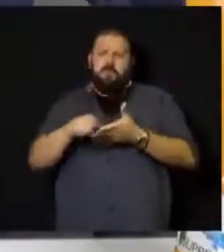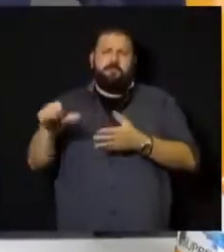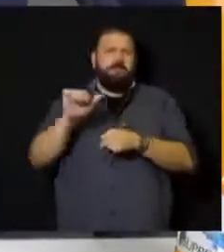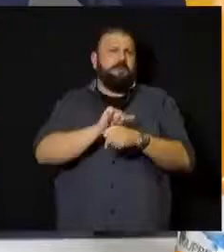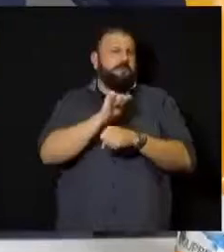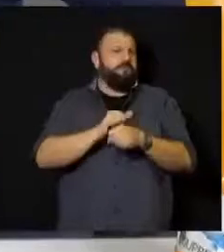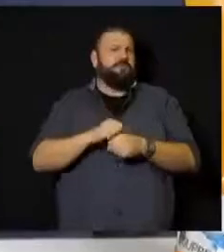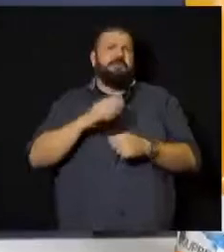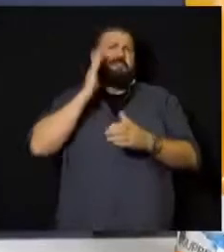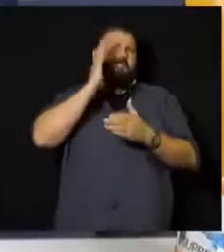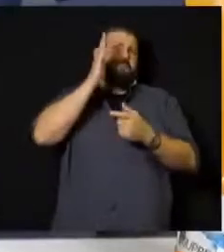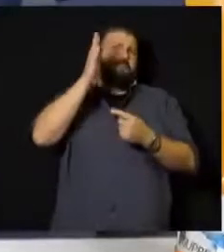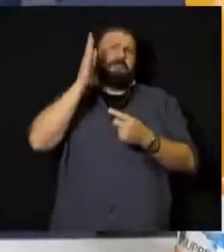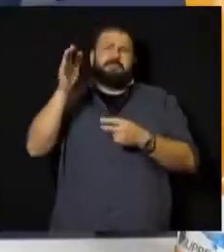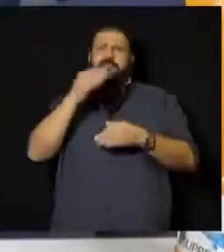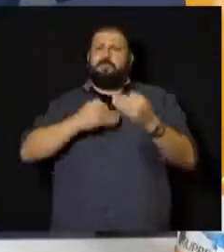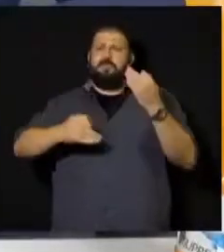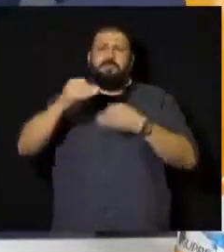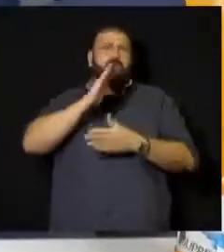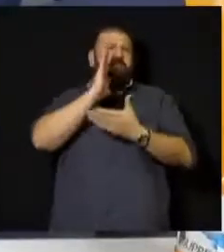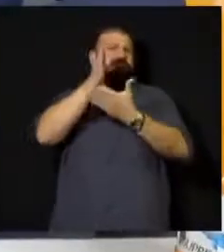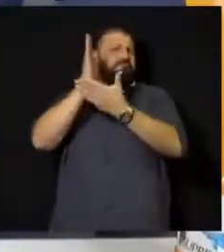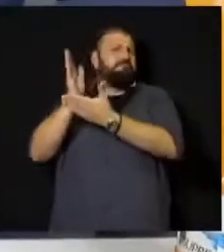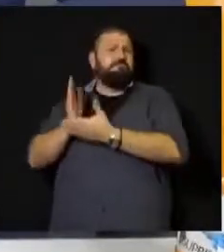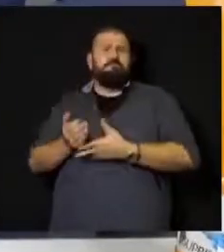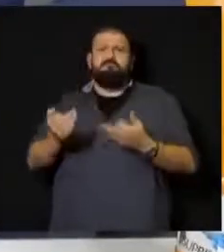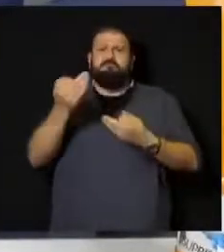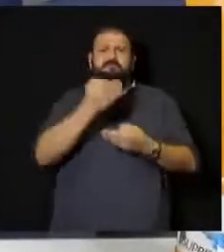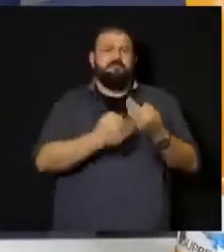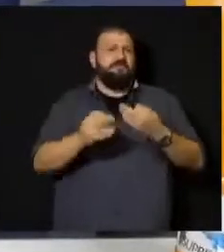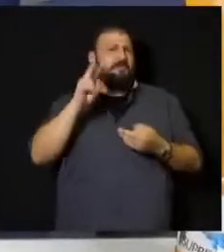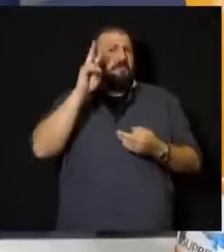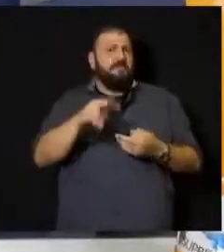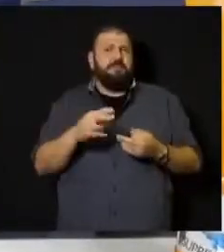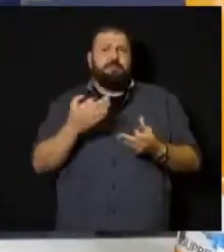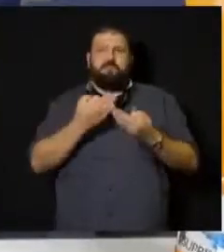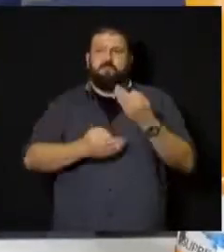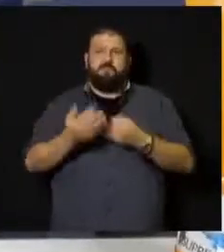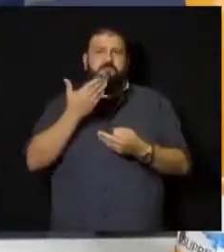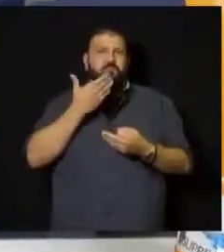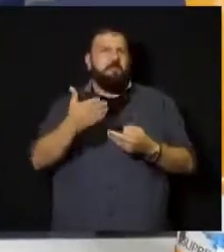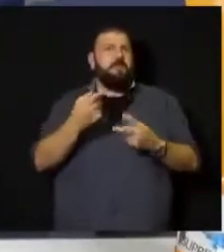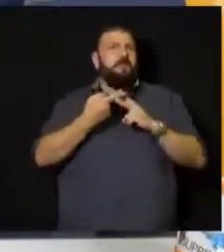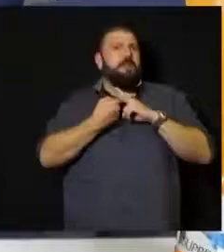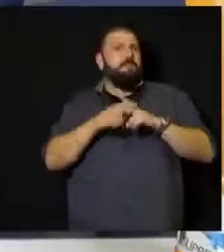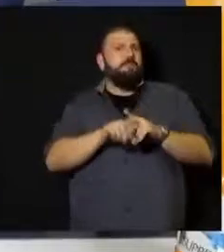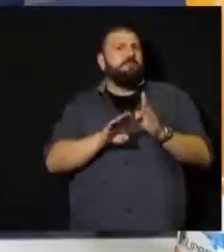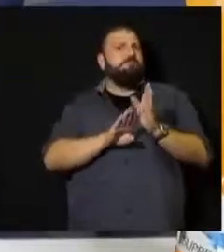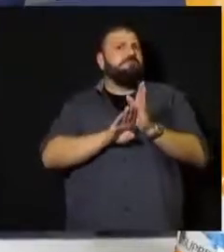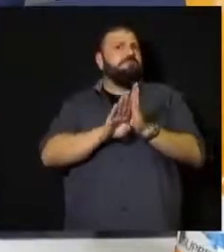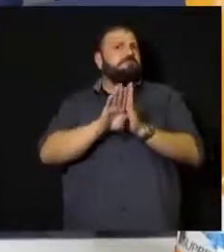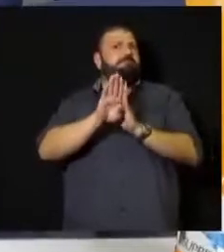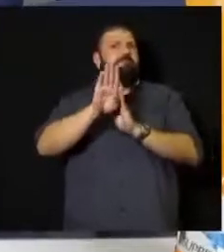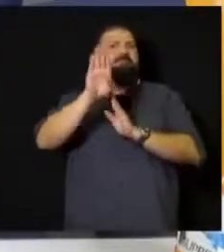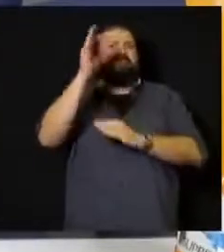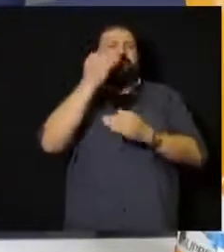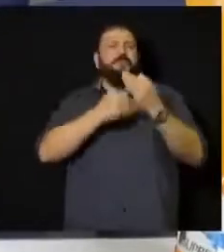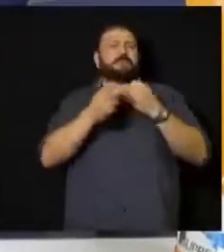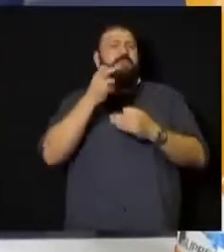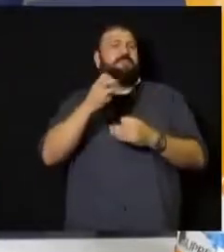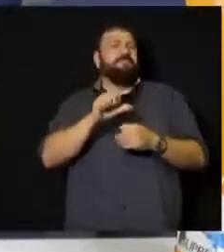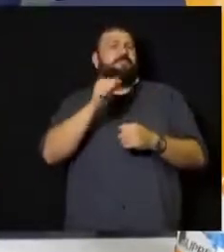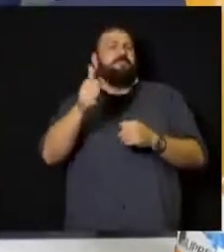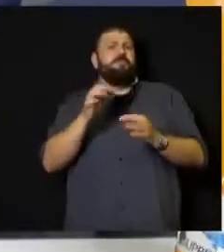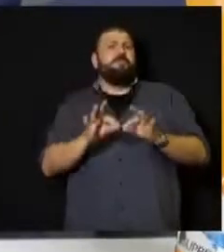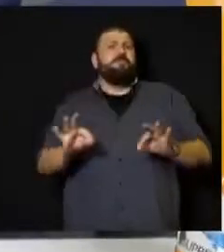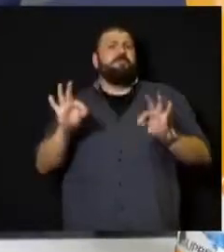but we travel from point to point in Ecuador. So this really helped us in our growth. So from there,